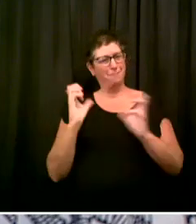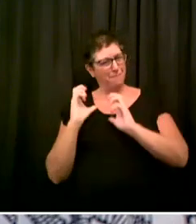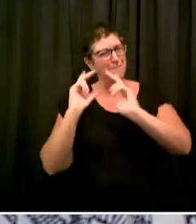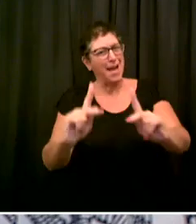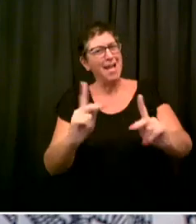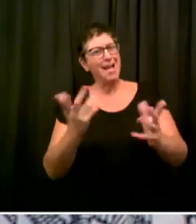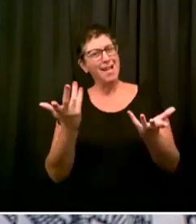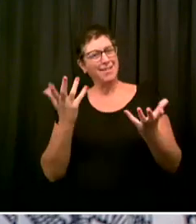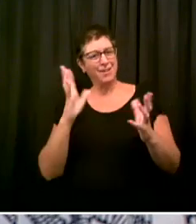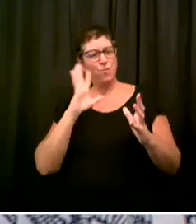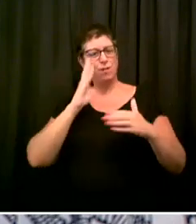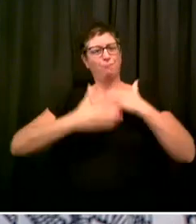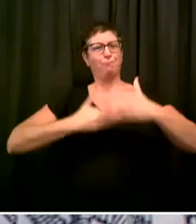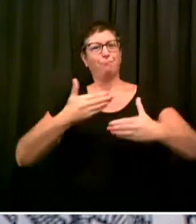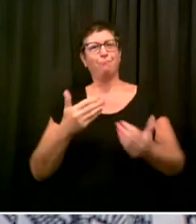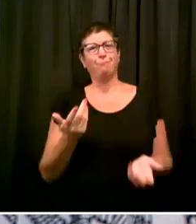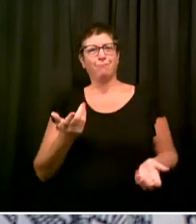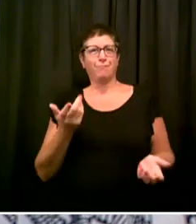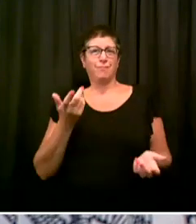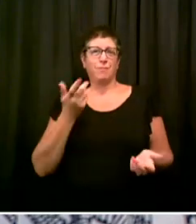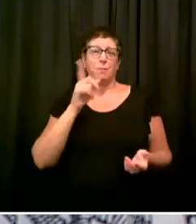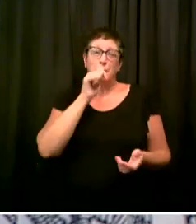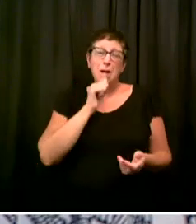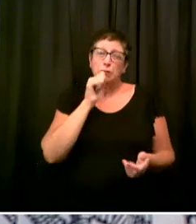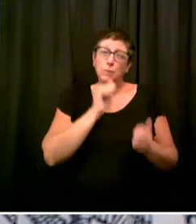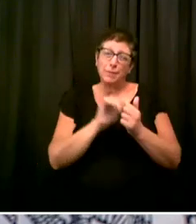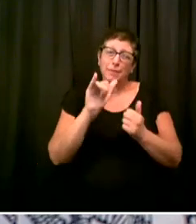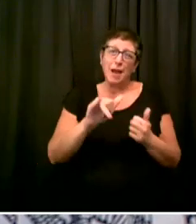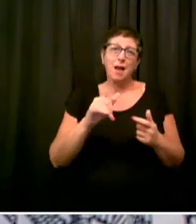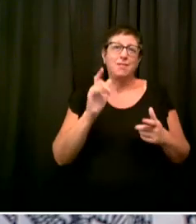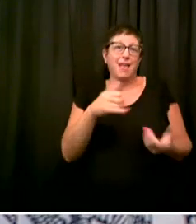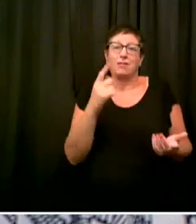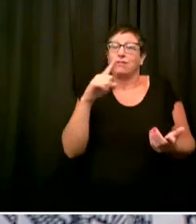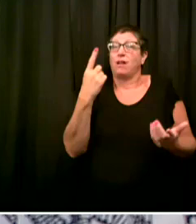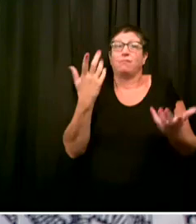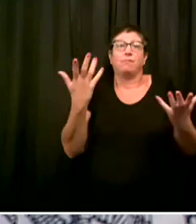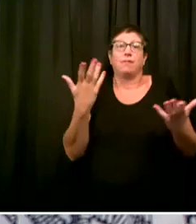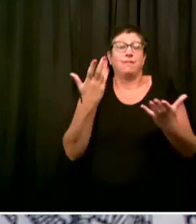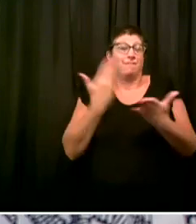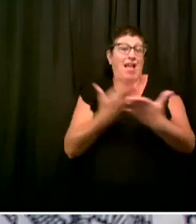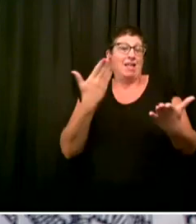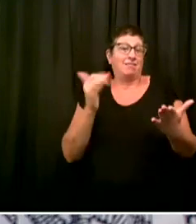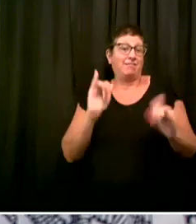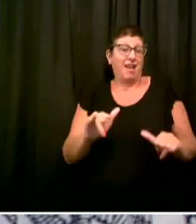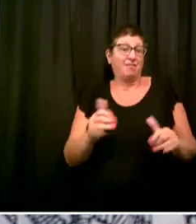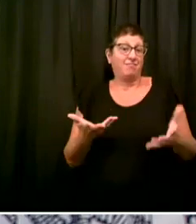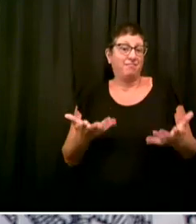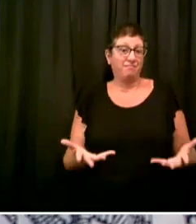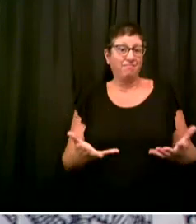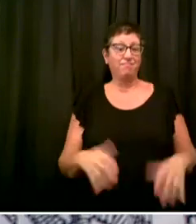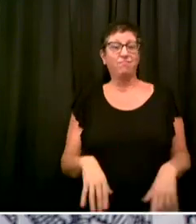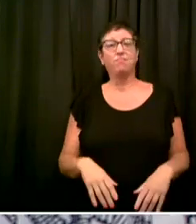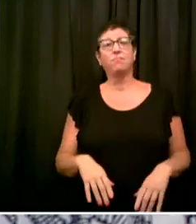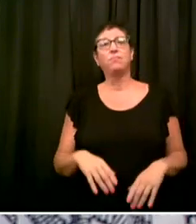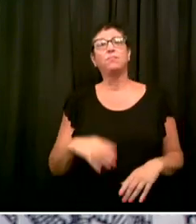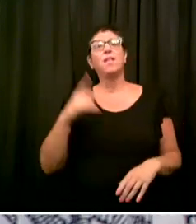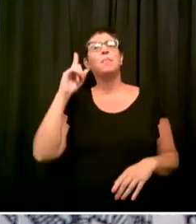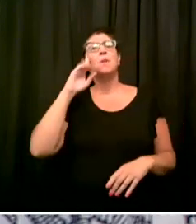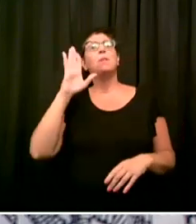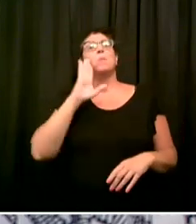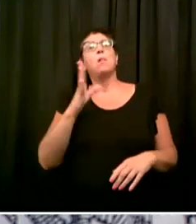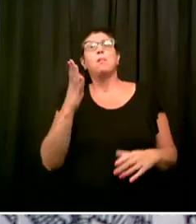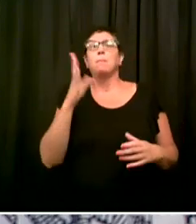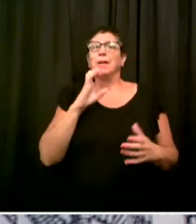is overwhelmingly the case. So I think we're going to make a strong comeback. I think there will be people who